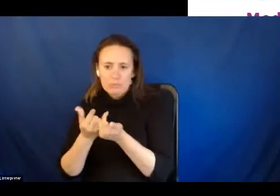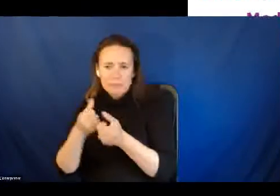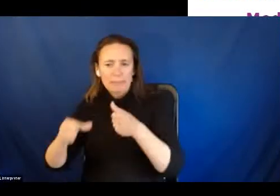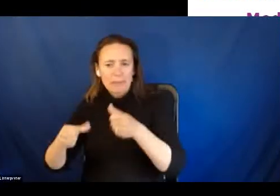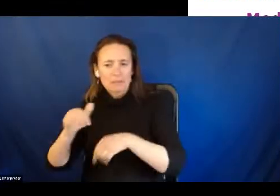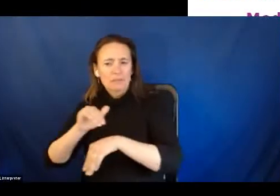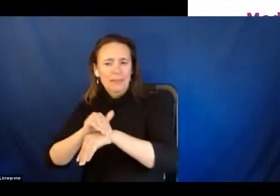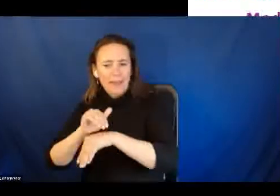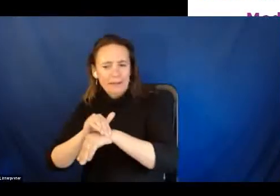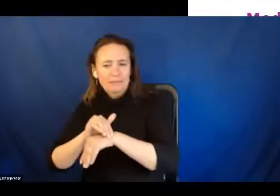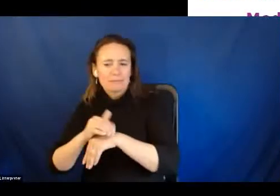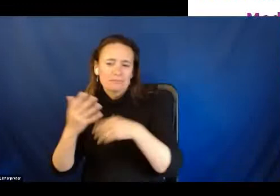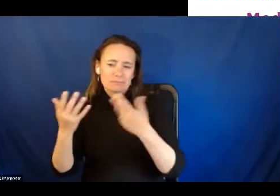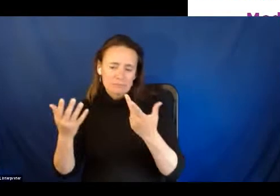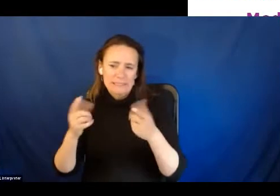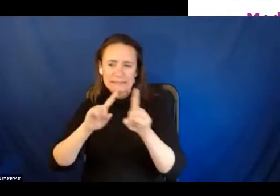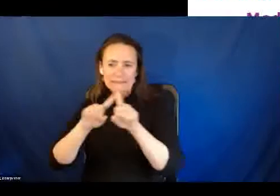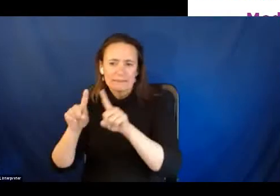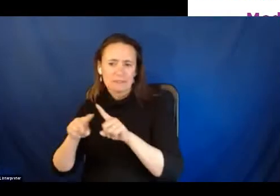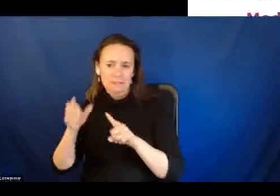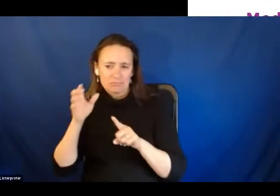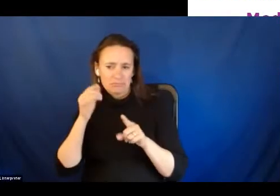out.